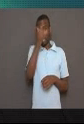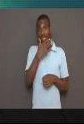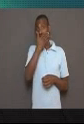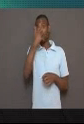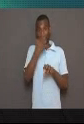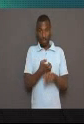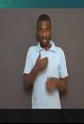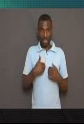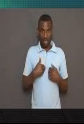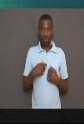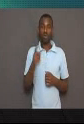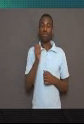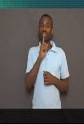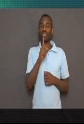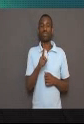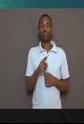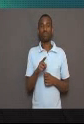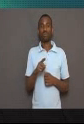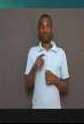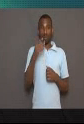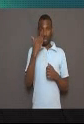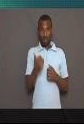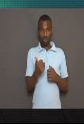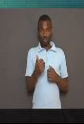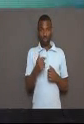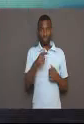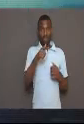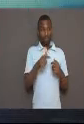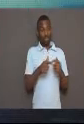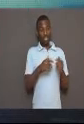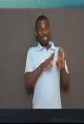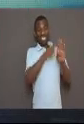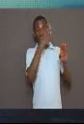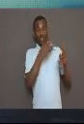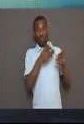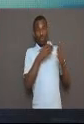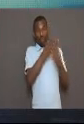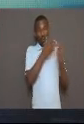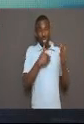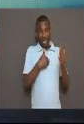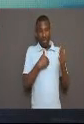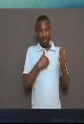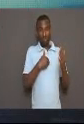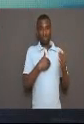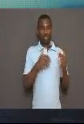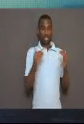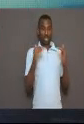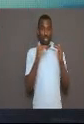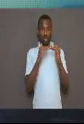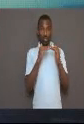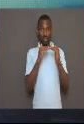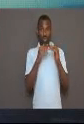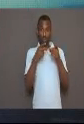sealed end below the equal point. Students, have you